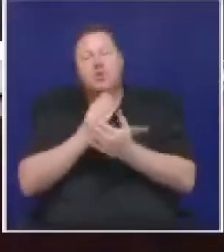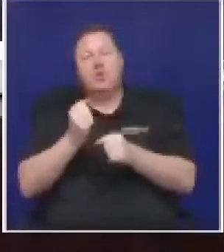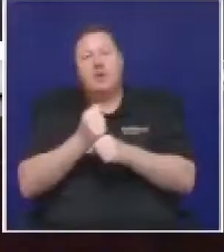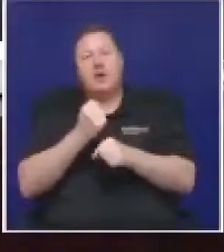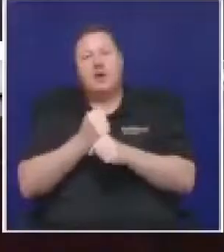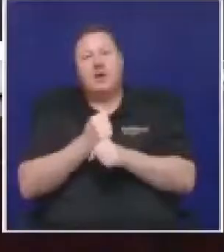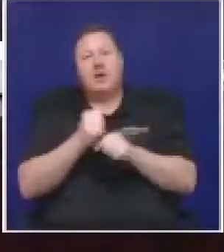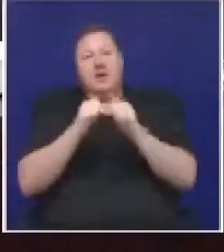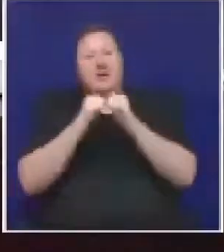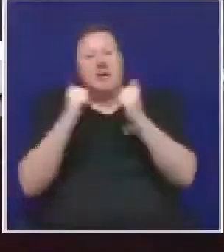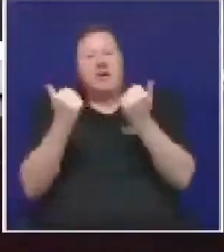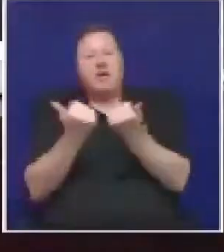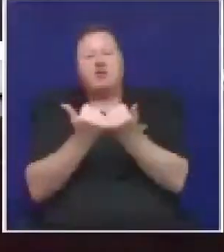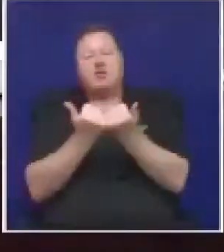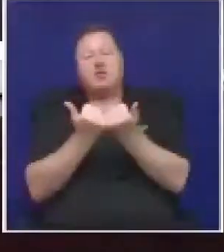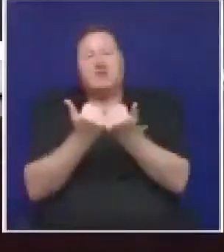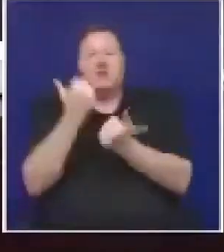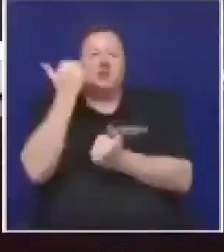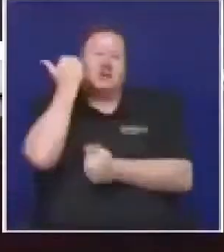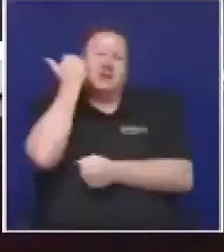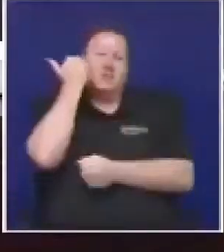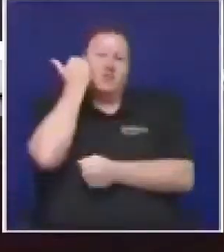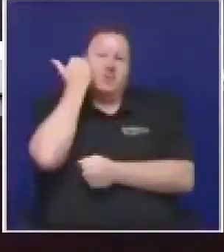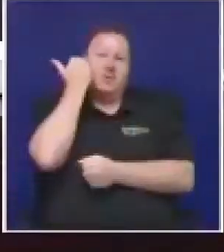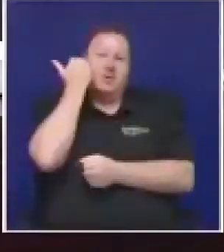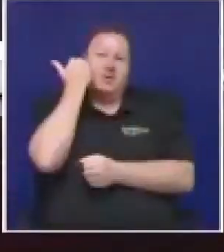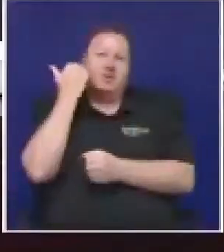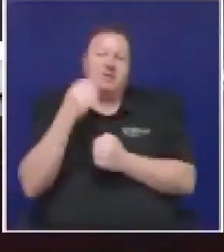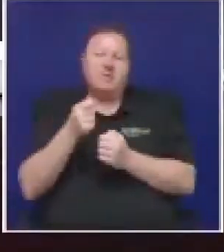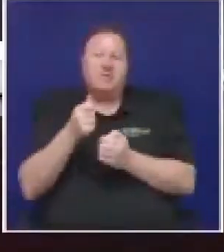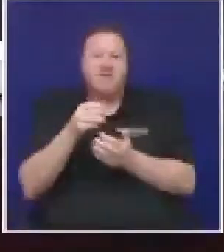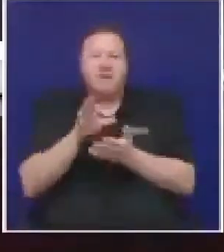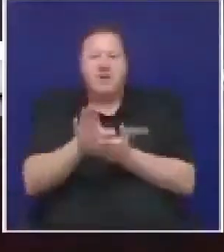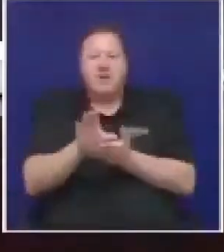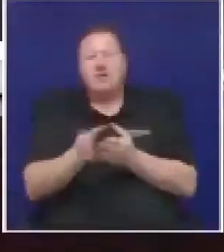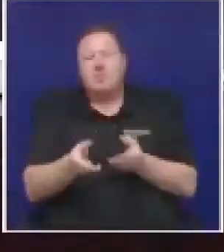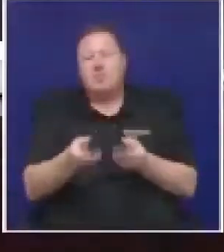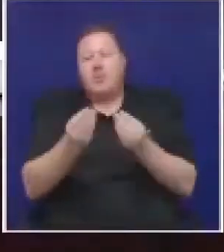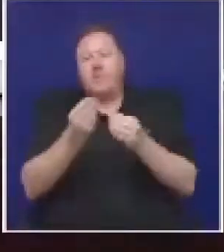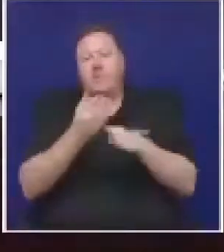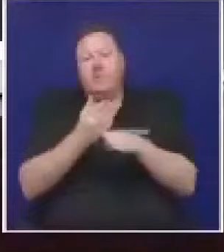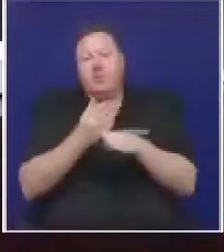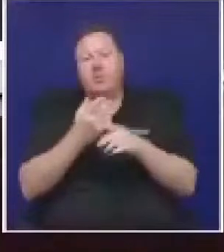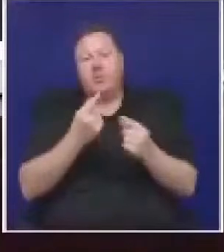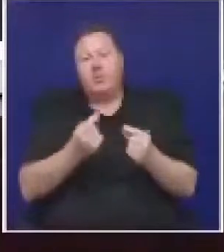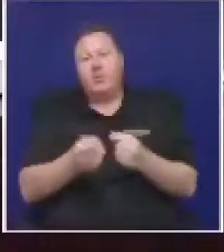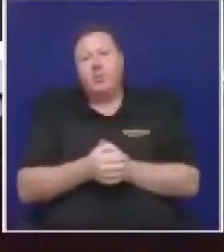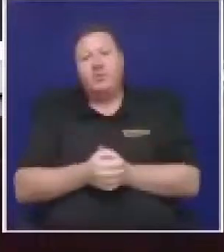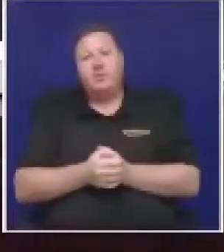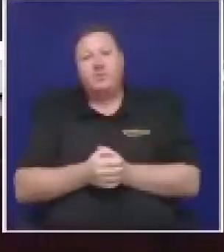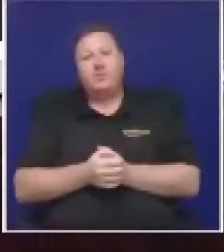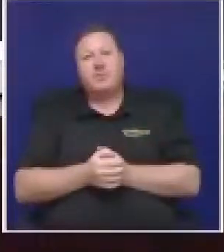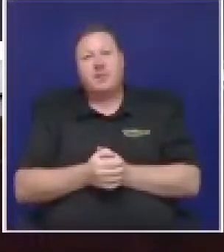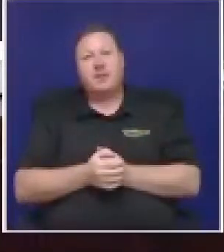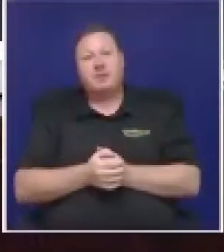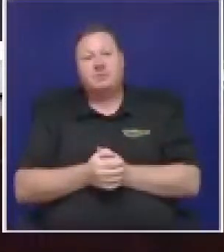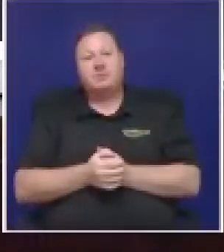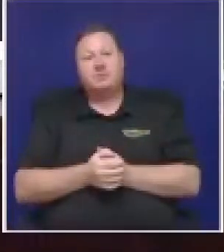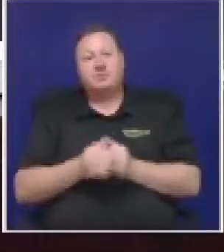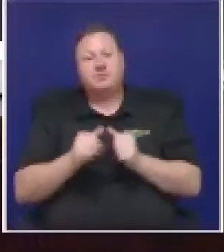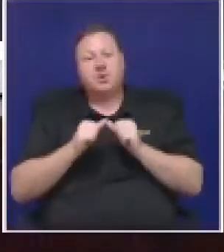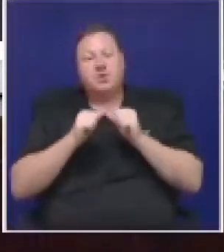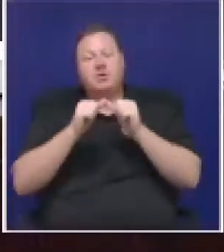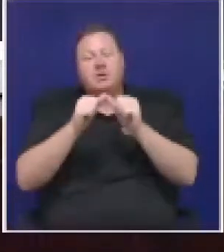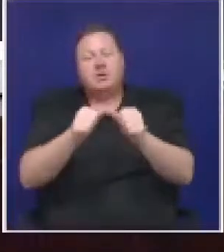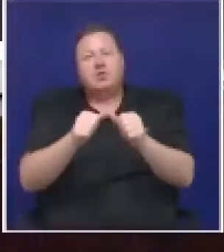these agencies of government are properly funded to do their work. And we will continue to